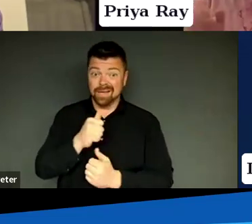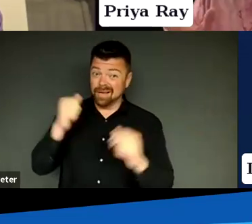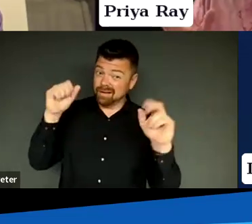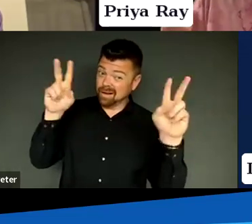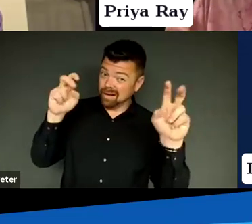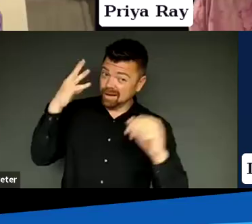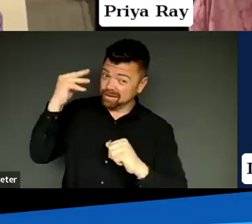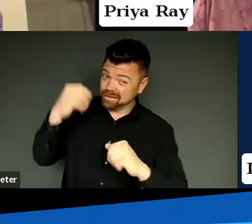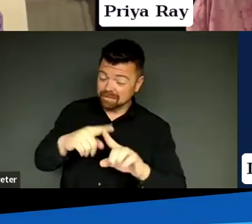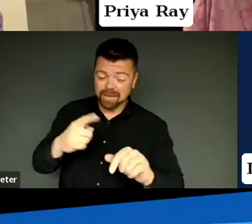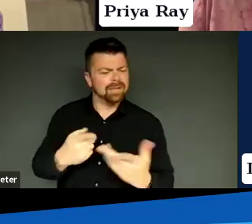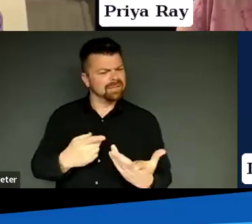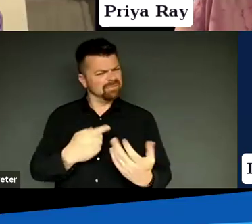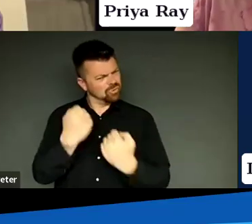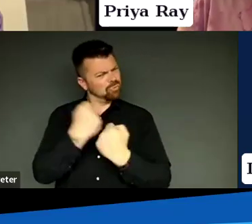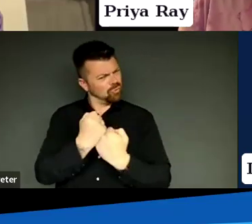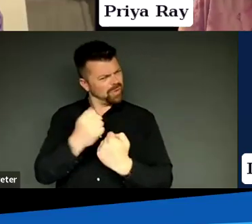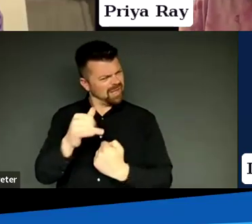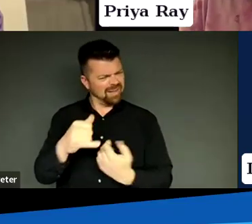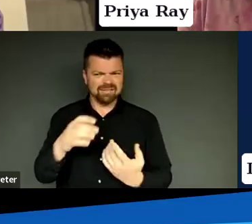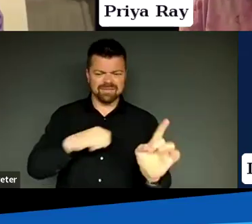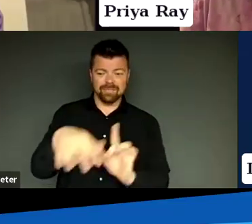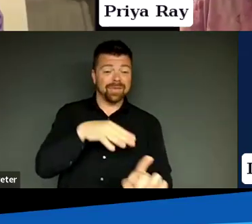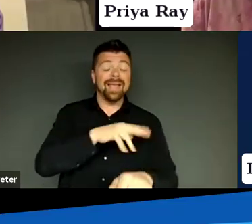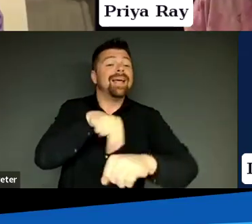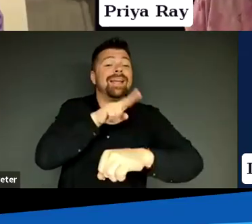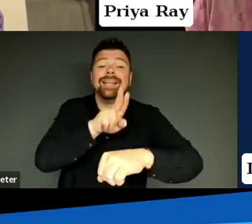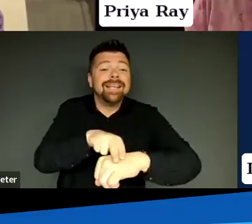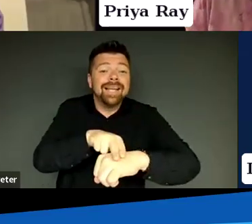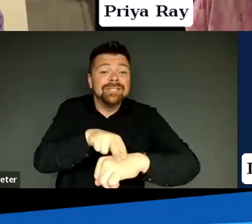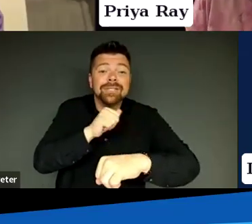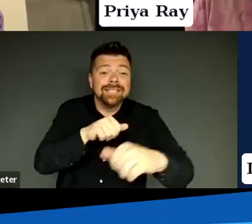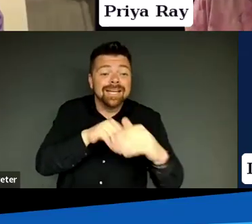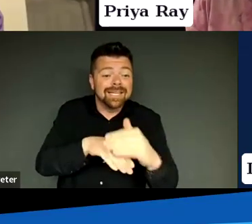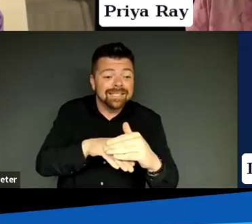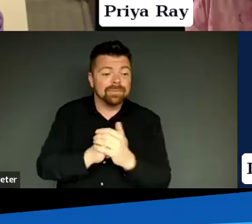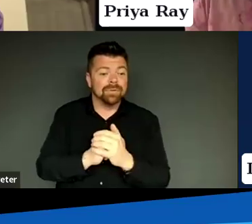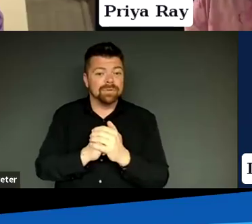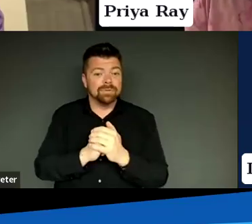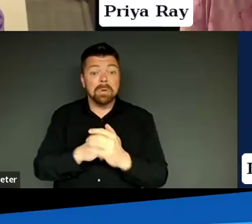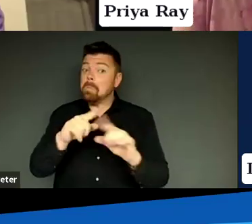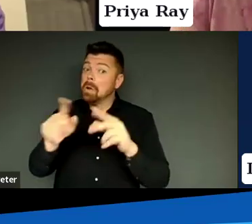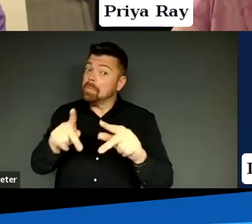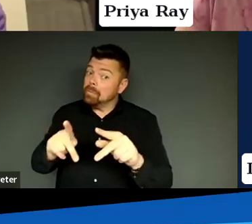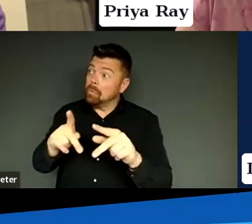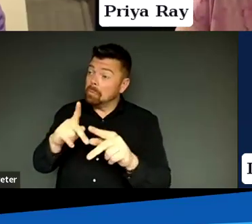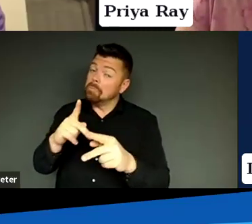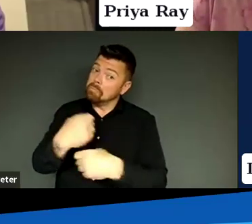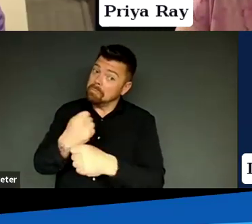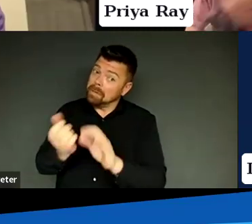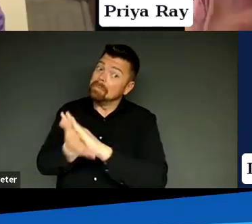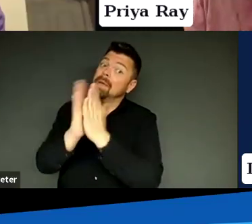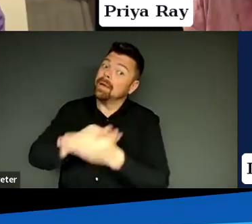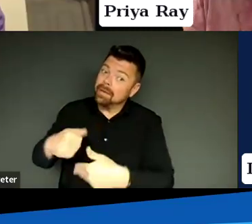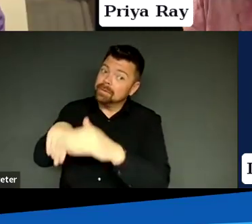the excess. I always tell people nature isn't accessible, but people did make it accessible to them. And now it's Yeah. time